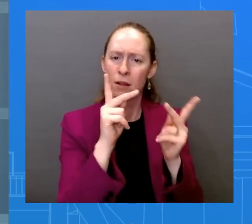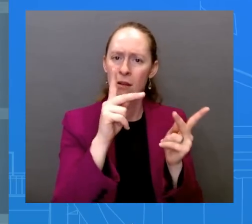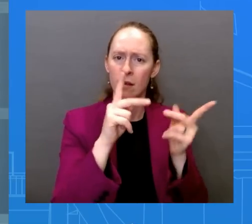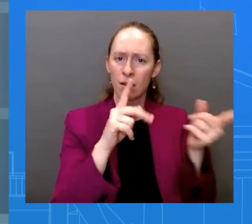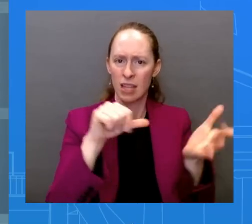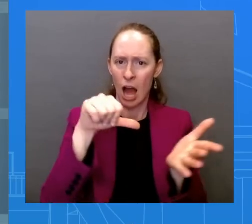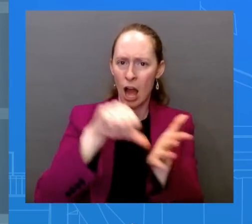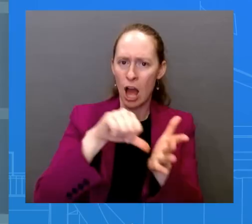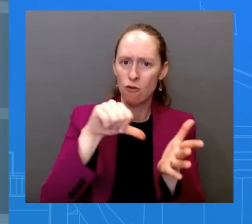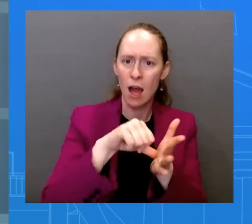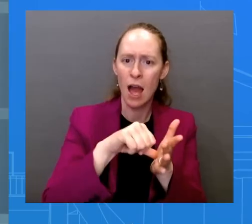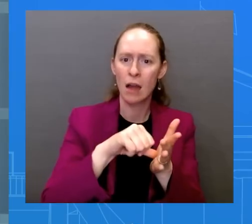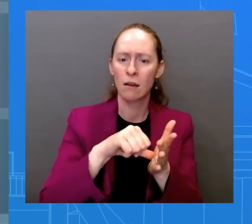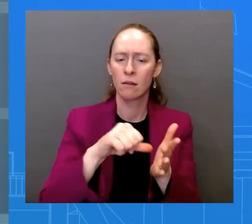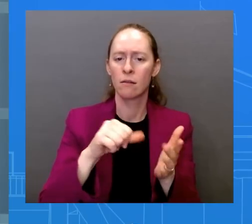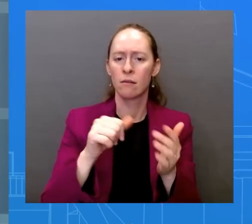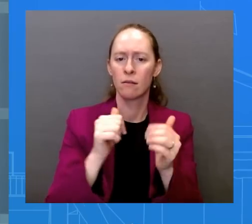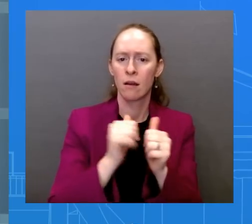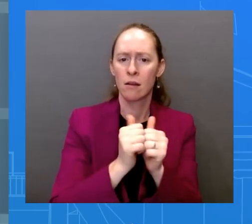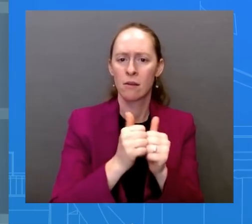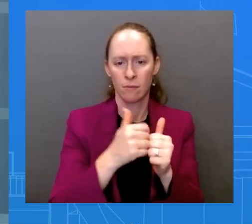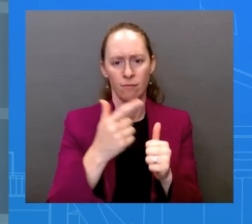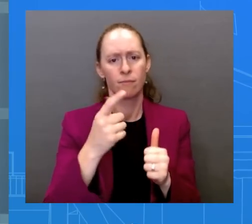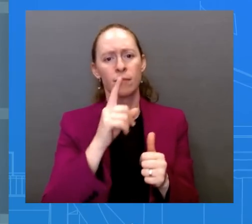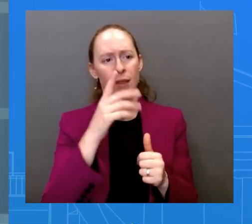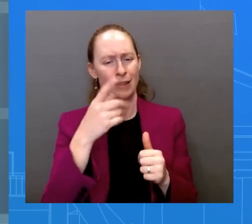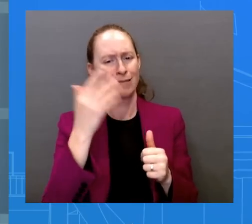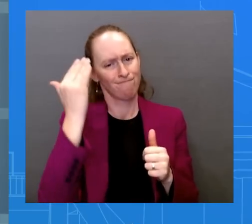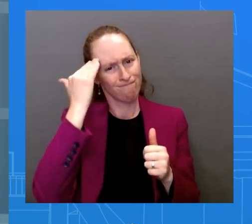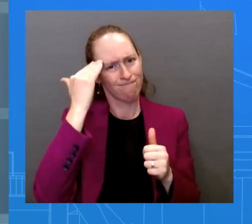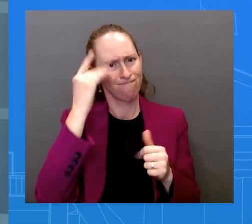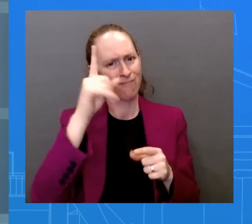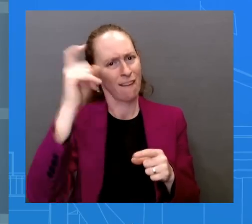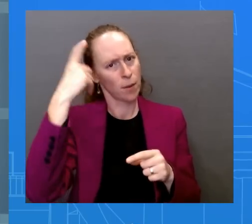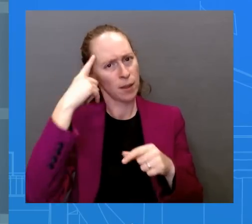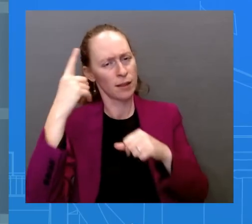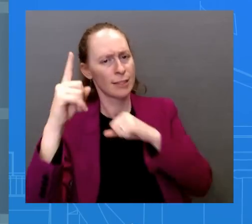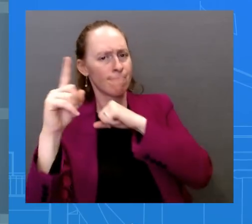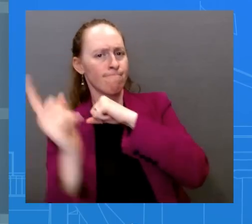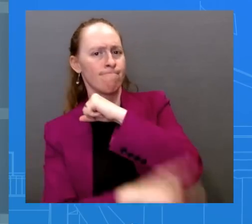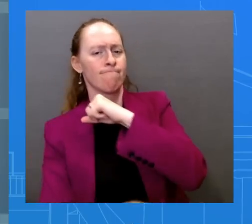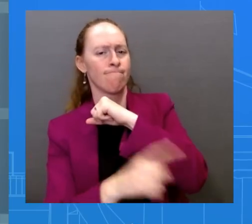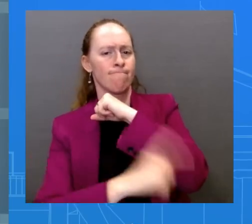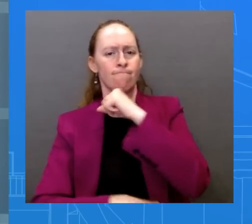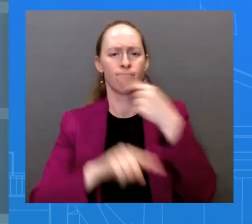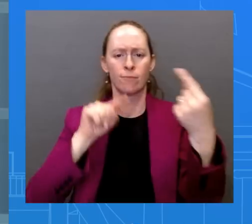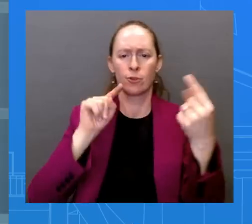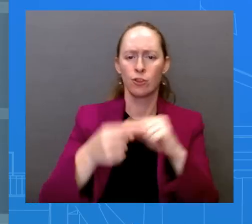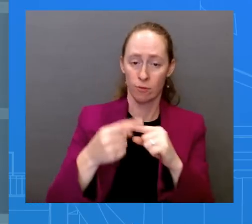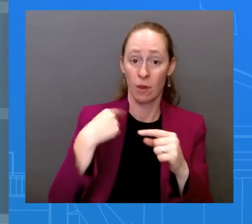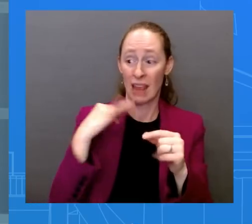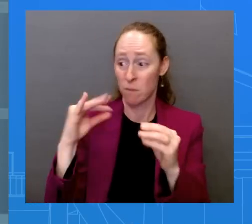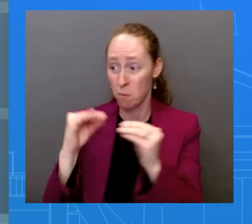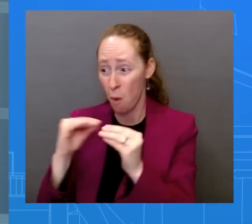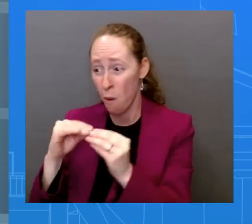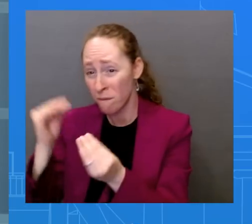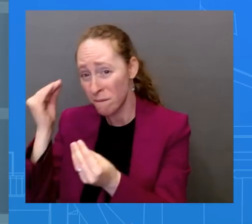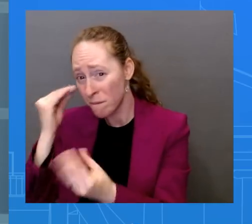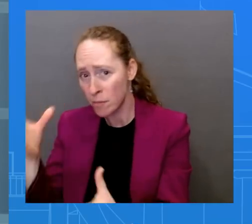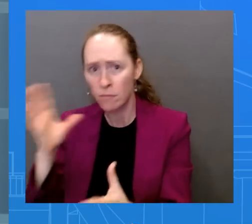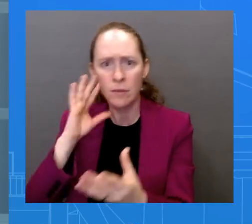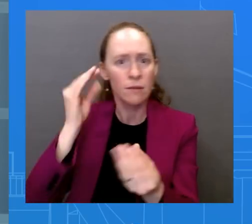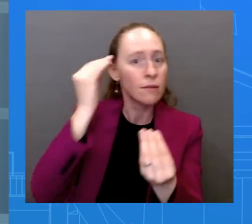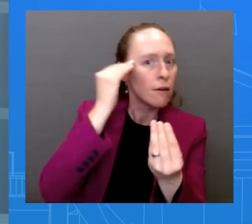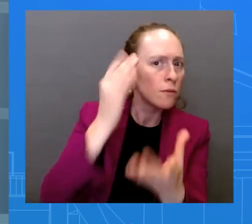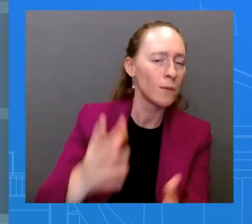and censor them as well. If we have any more information, we will share that with all of you. Just a follow-up on your